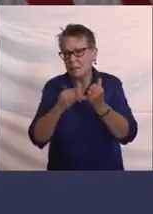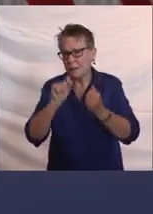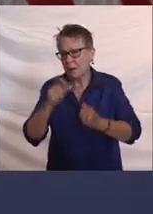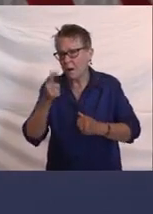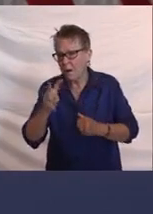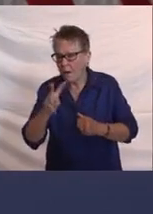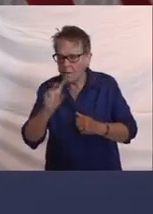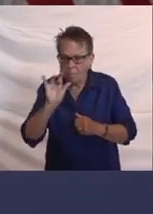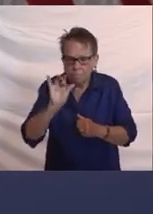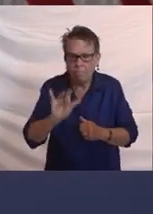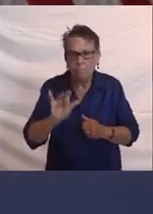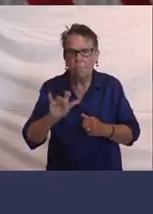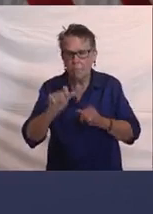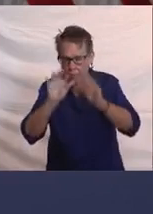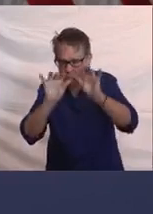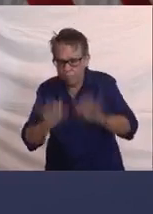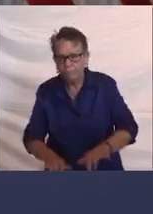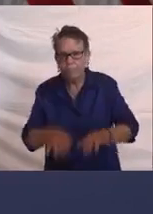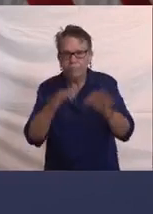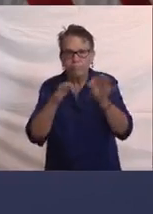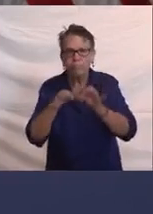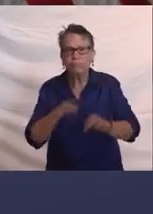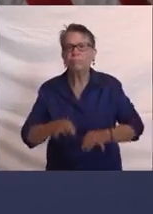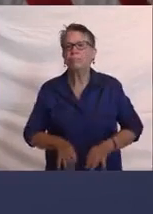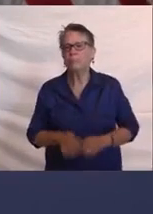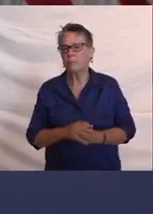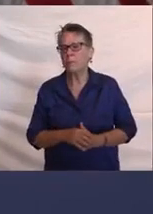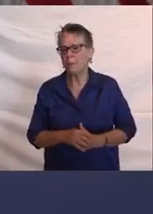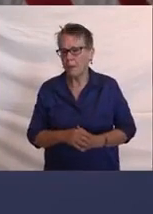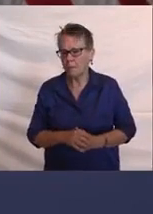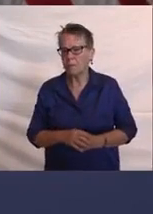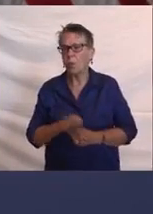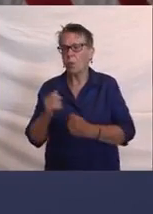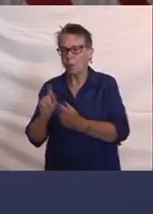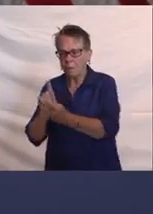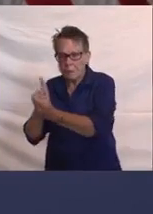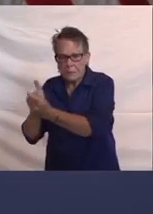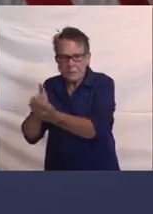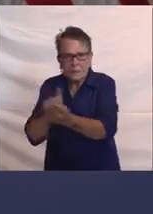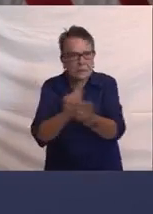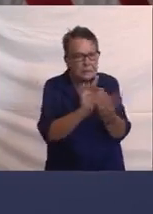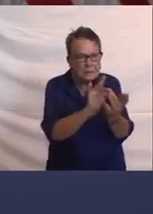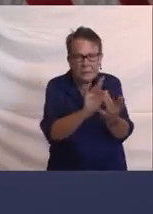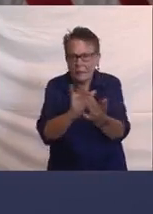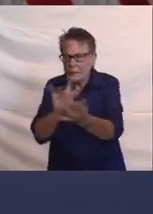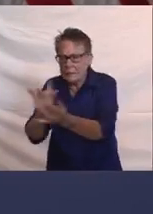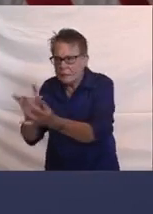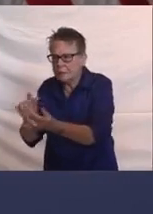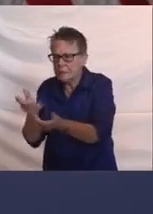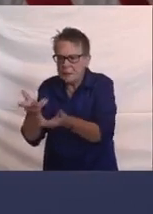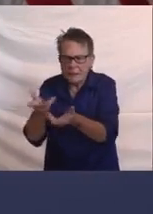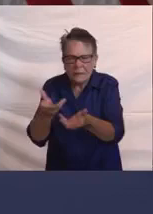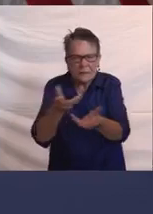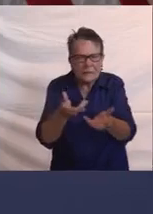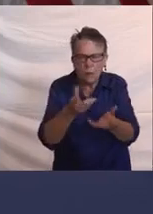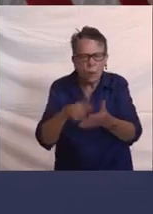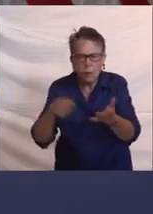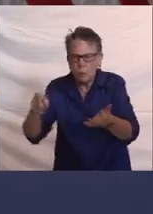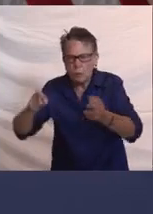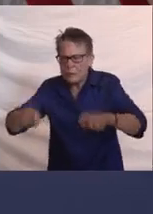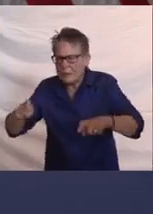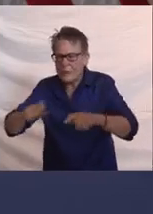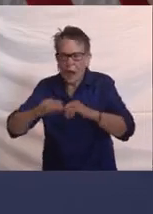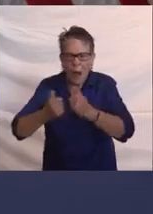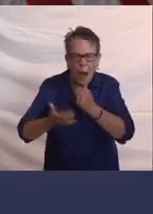emergency protective measures, bridges, roads, all of those things associated with the Stafford Act. And I